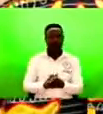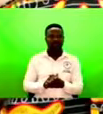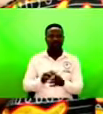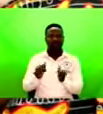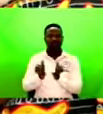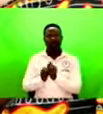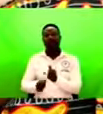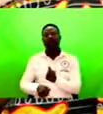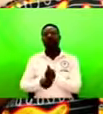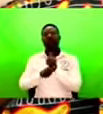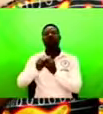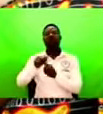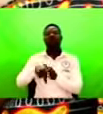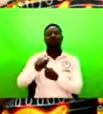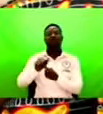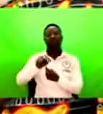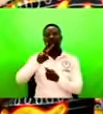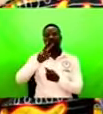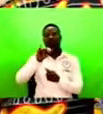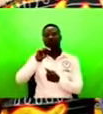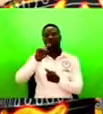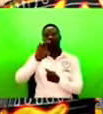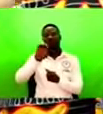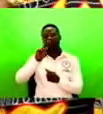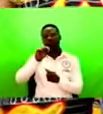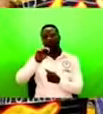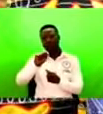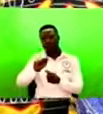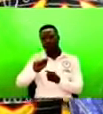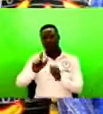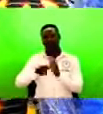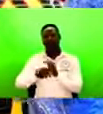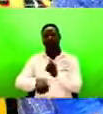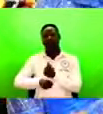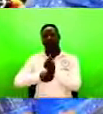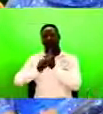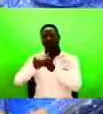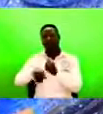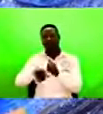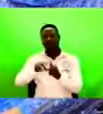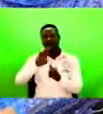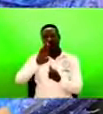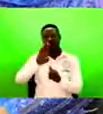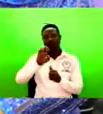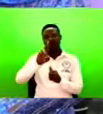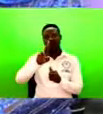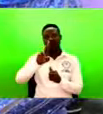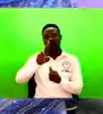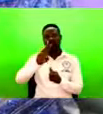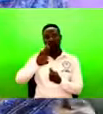deputy, Apostle Vincent Anani Dente, and then Berima Owahene